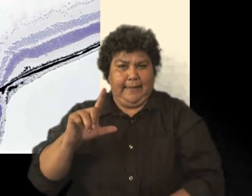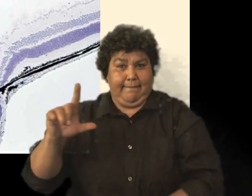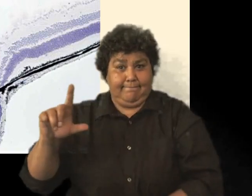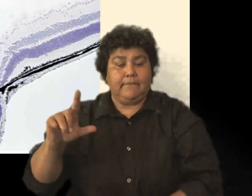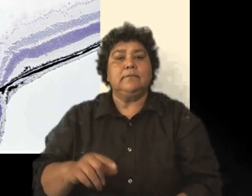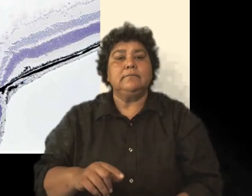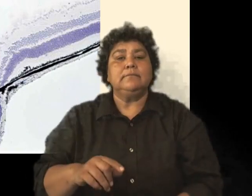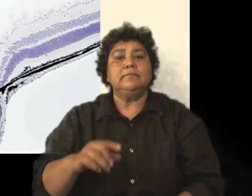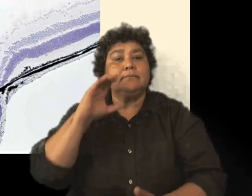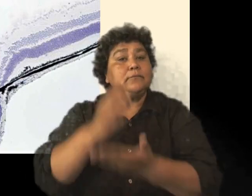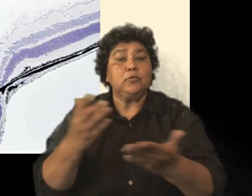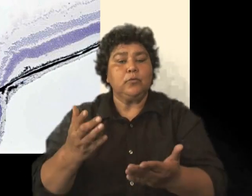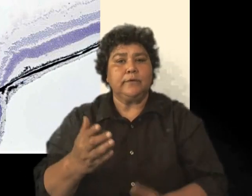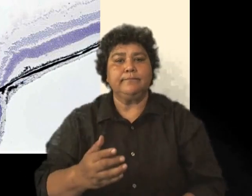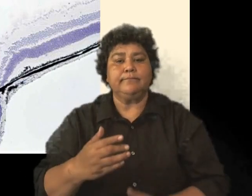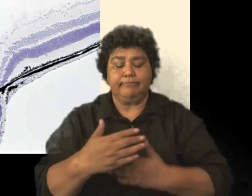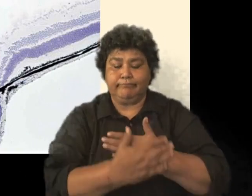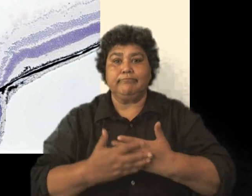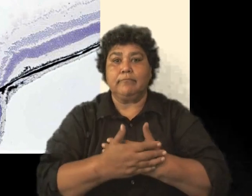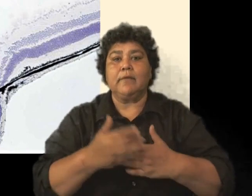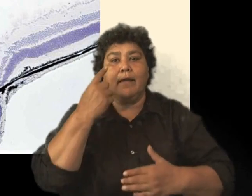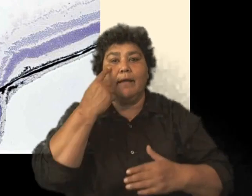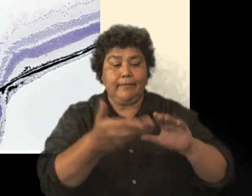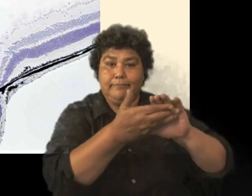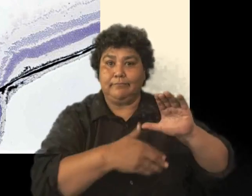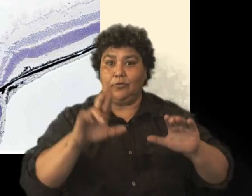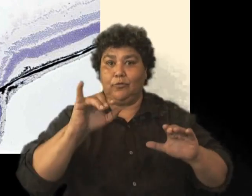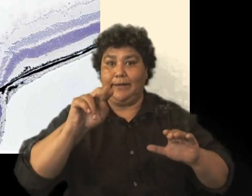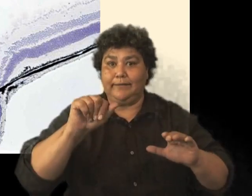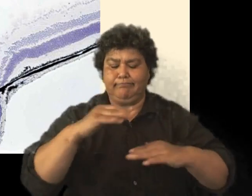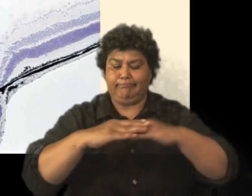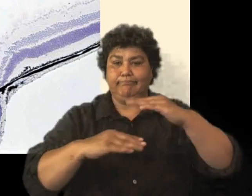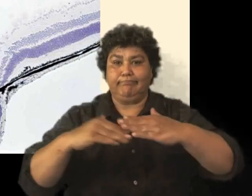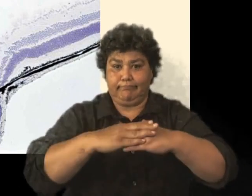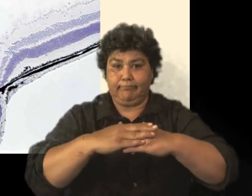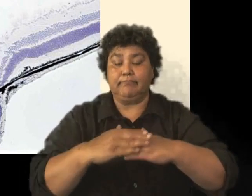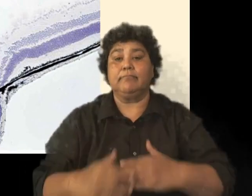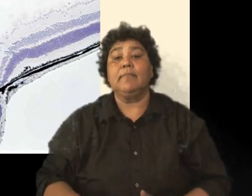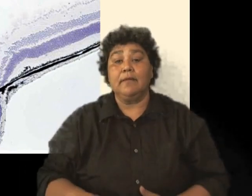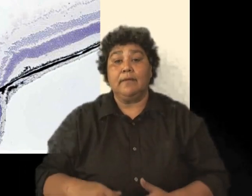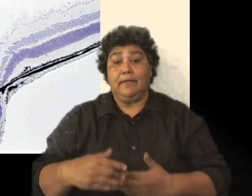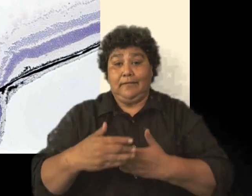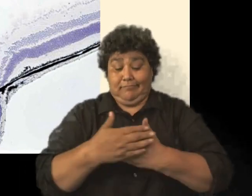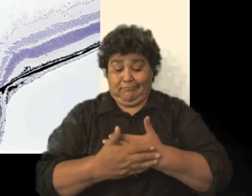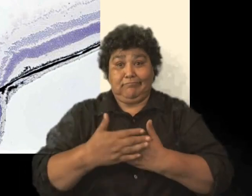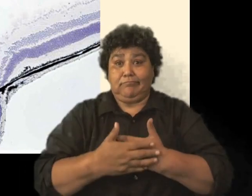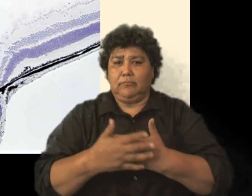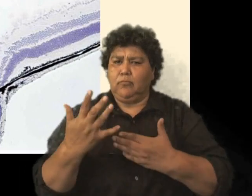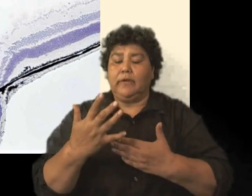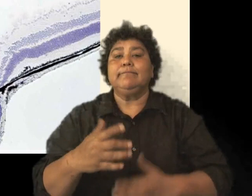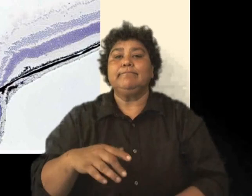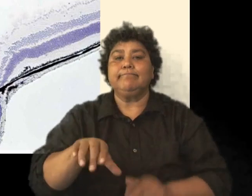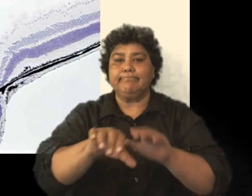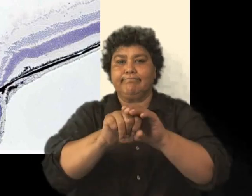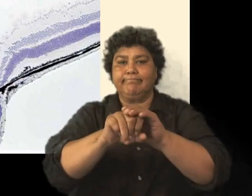On the left is a schematic of the retina. The outer retina is made up solely of photoreceptors. That's